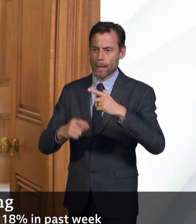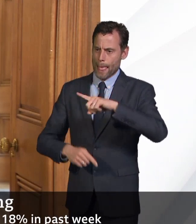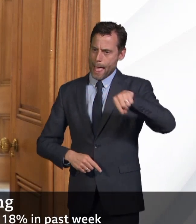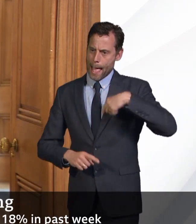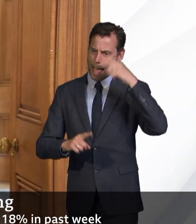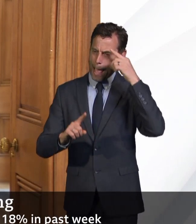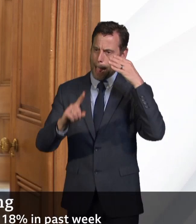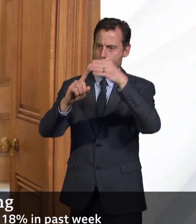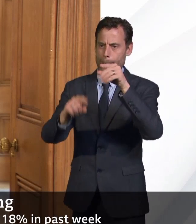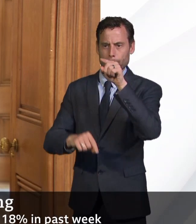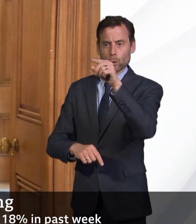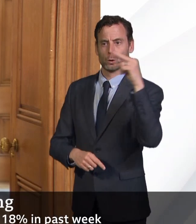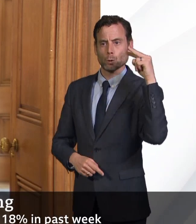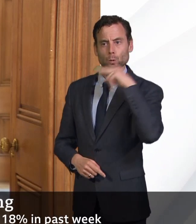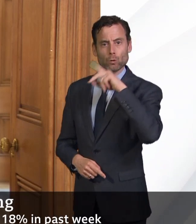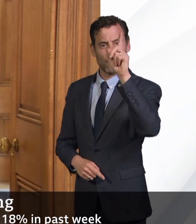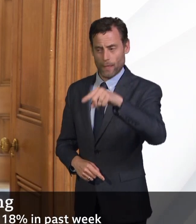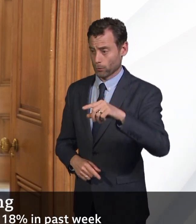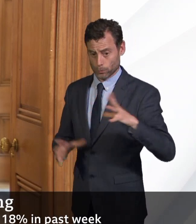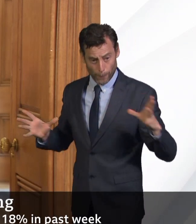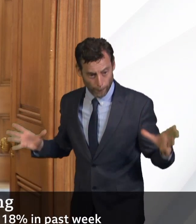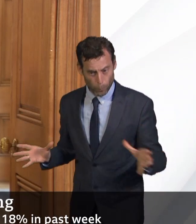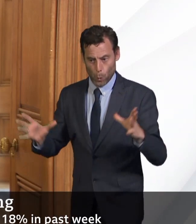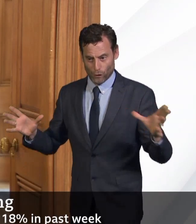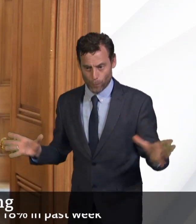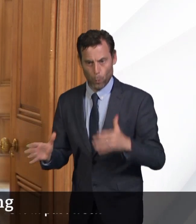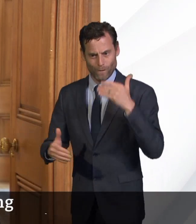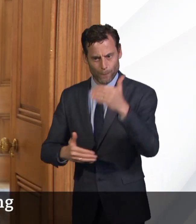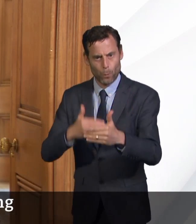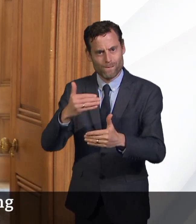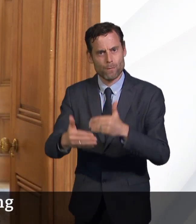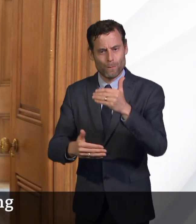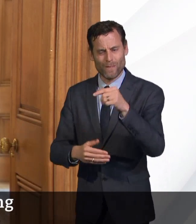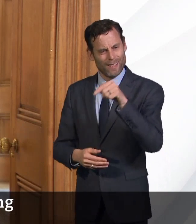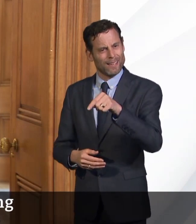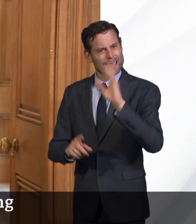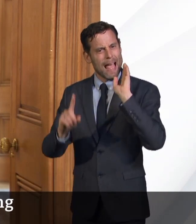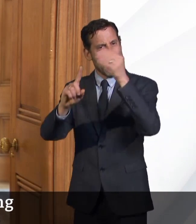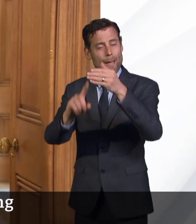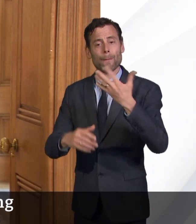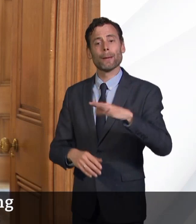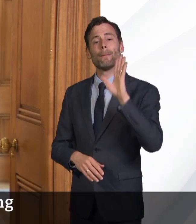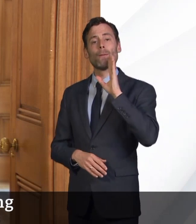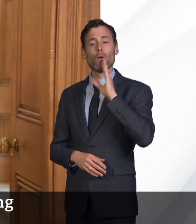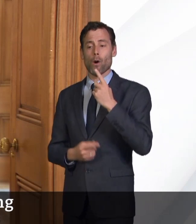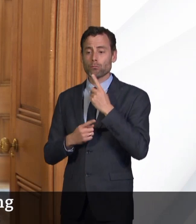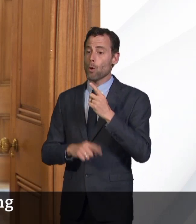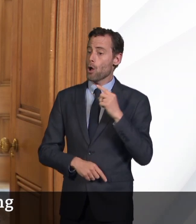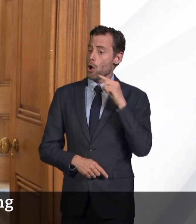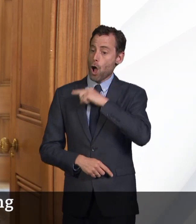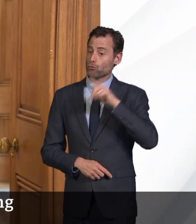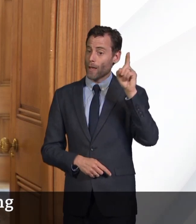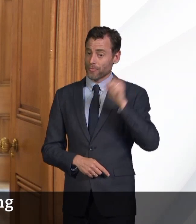capacity in short order, which is what we've been trying to do. That's why we had that ambitious target to get to 100,000 and again